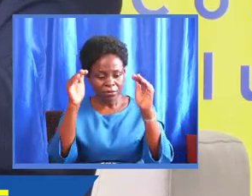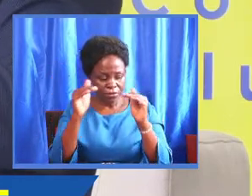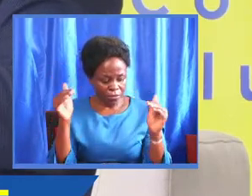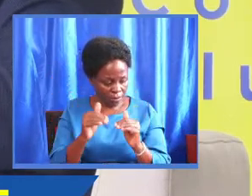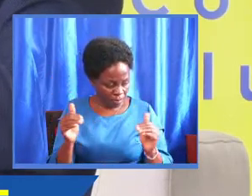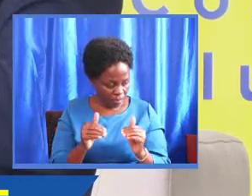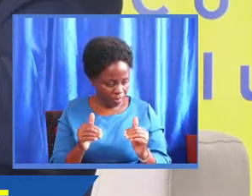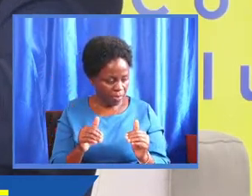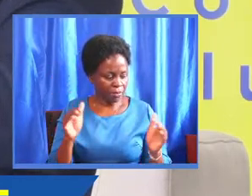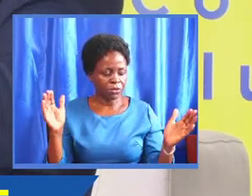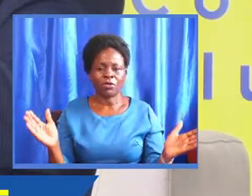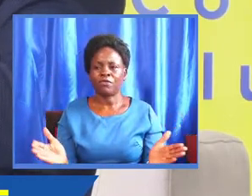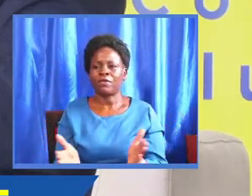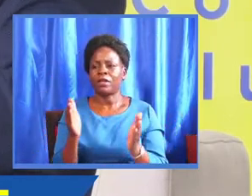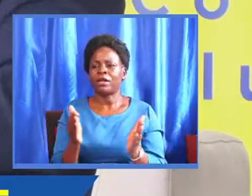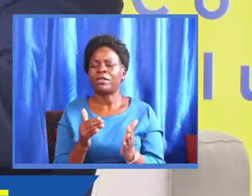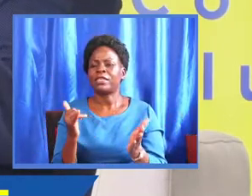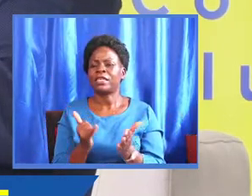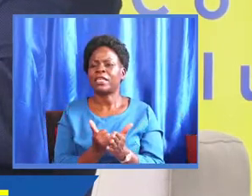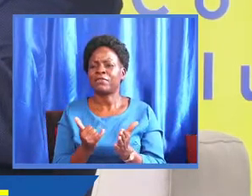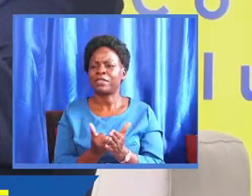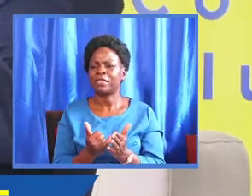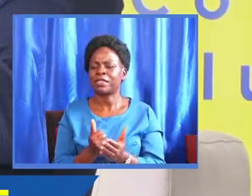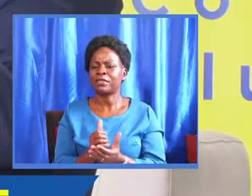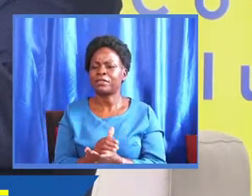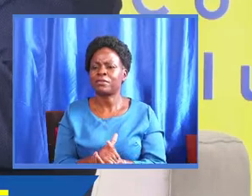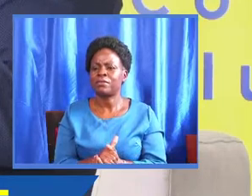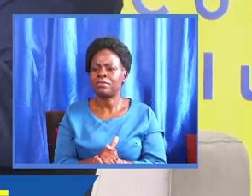terms of encouraging investors to engage in trade?